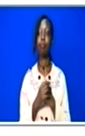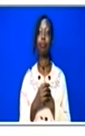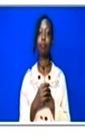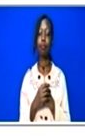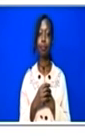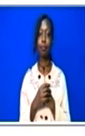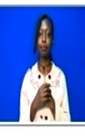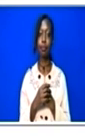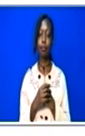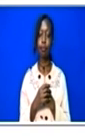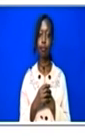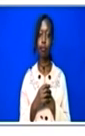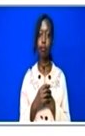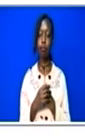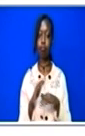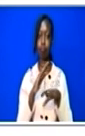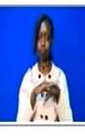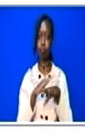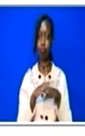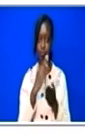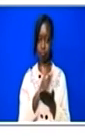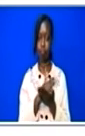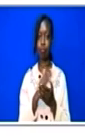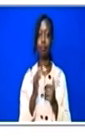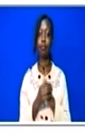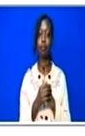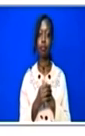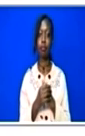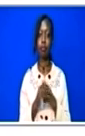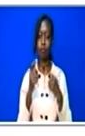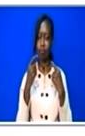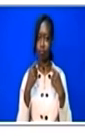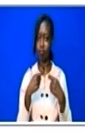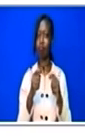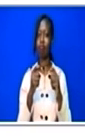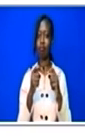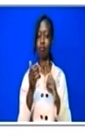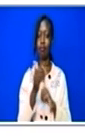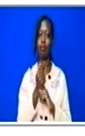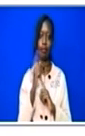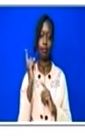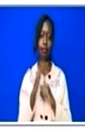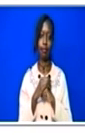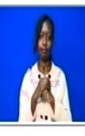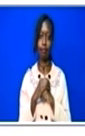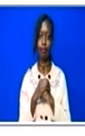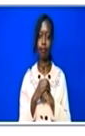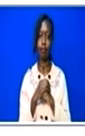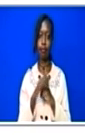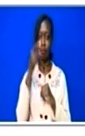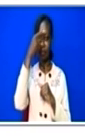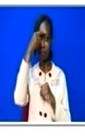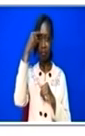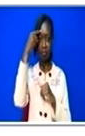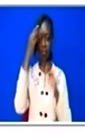Cholesterol. That's good. Still, cholesterol. Yes, we really try to fight this. Yeah, cholesterol. Because it is bad.